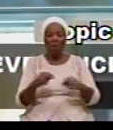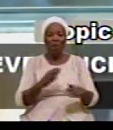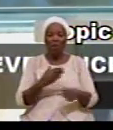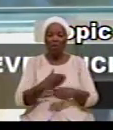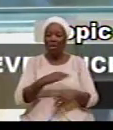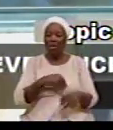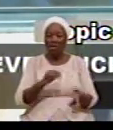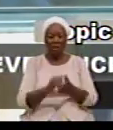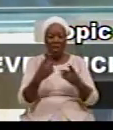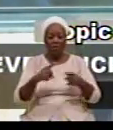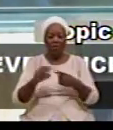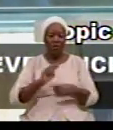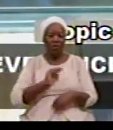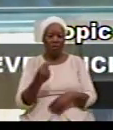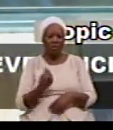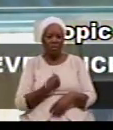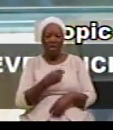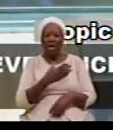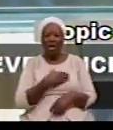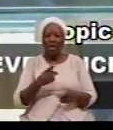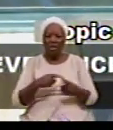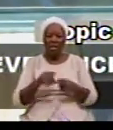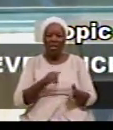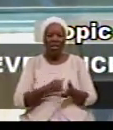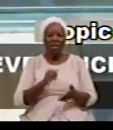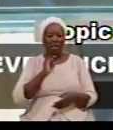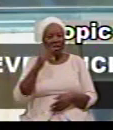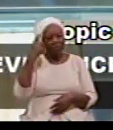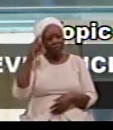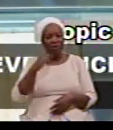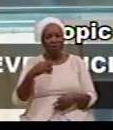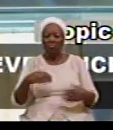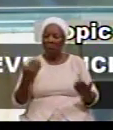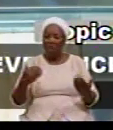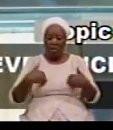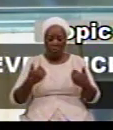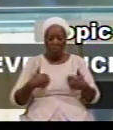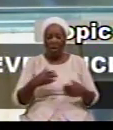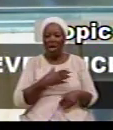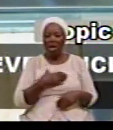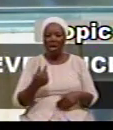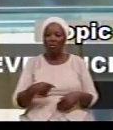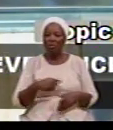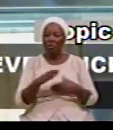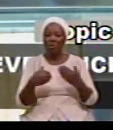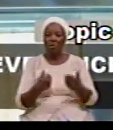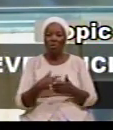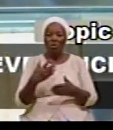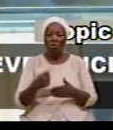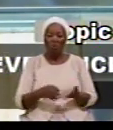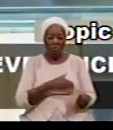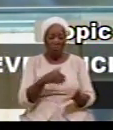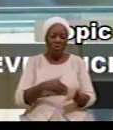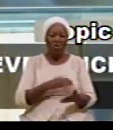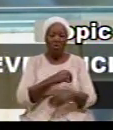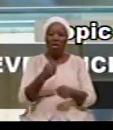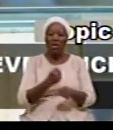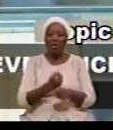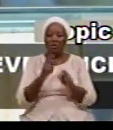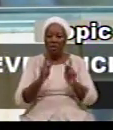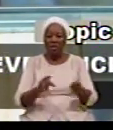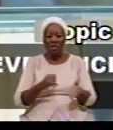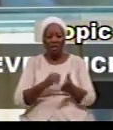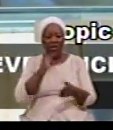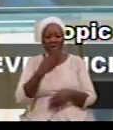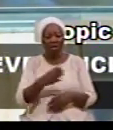life. It's there for the young. It's there for the middle-aged person. It's there for the